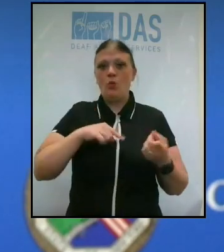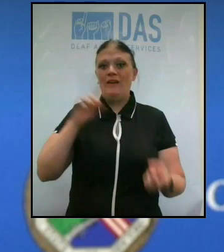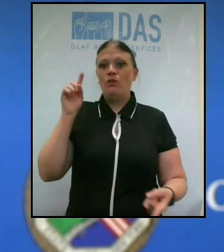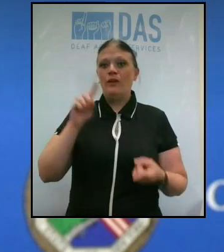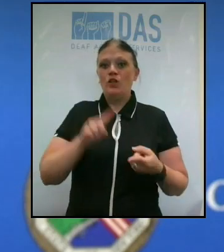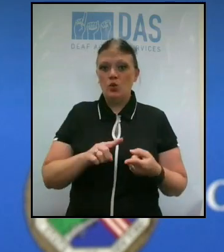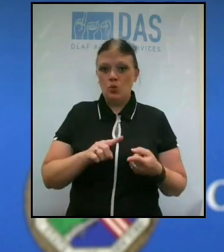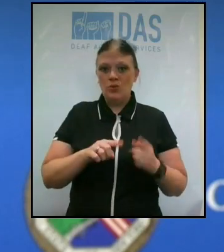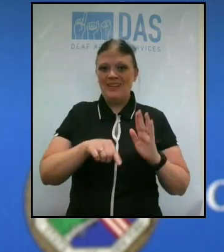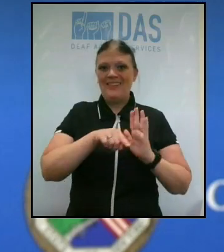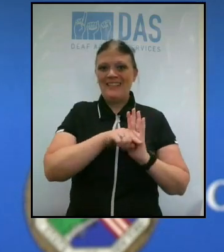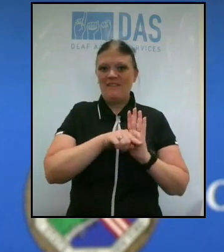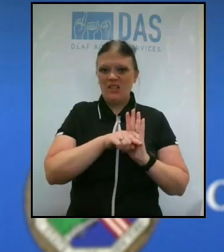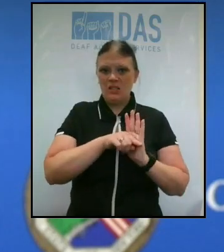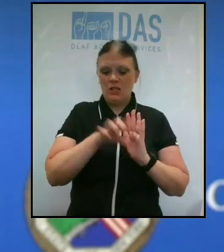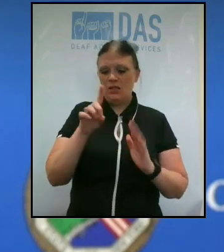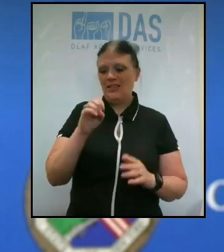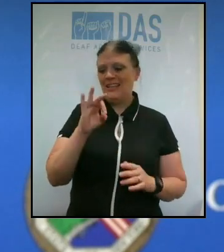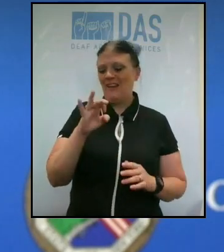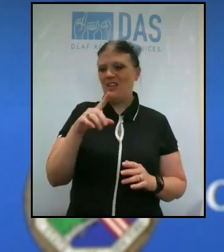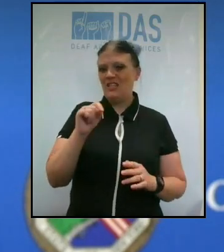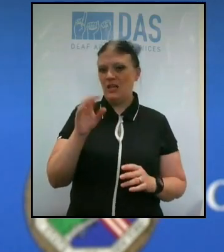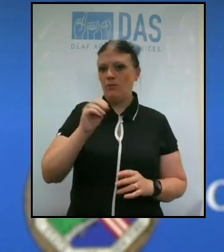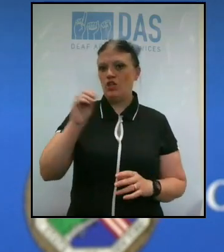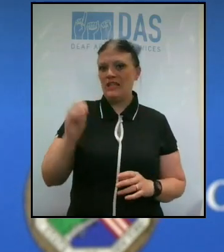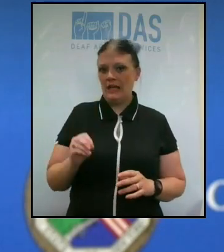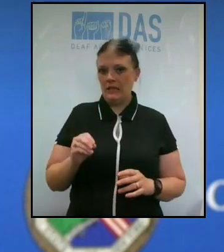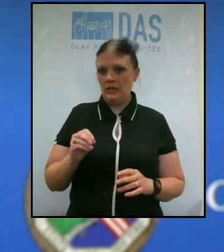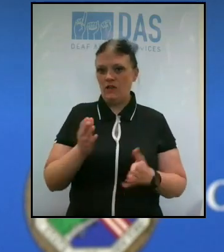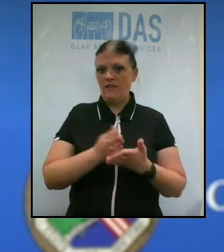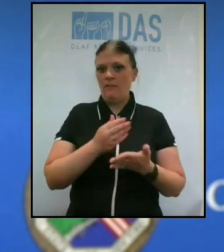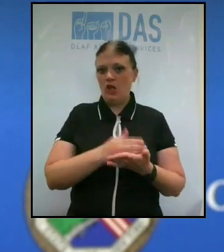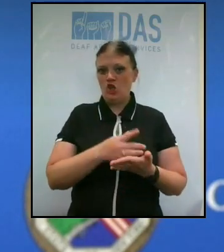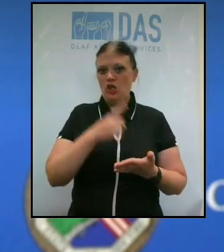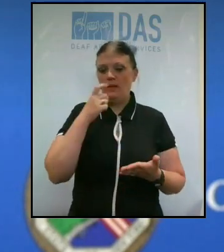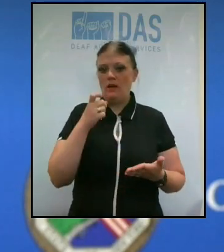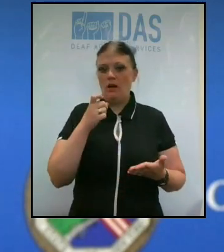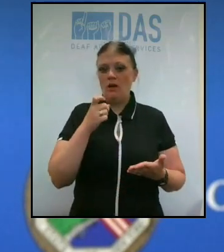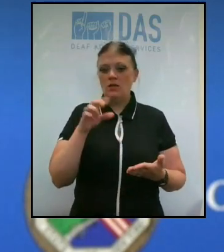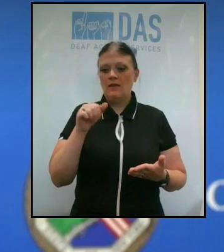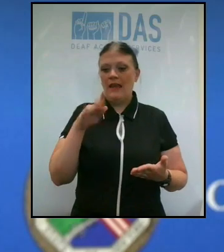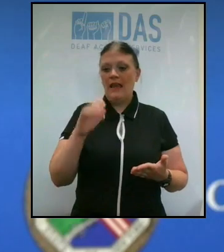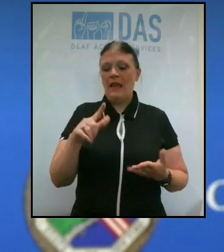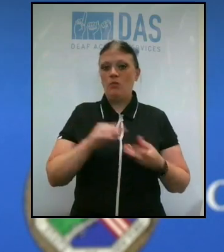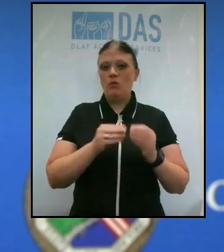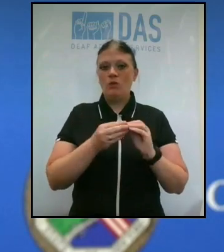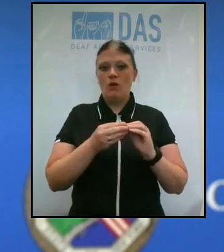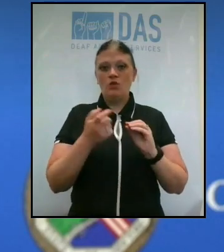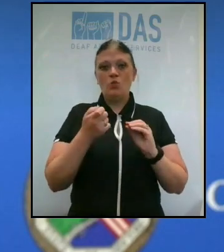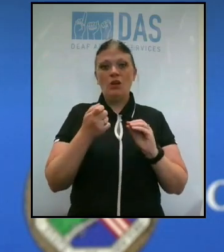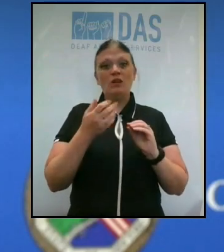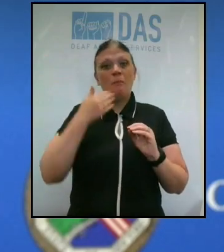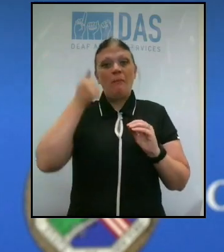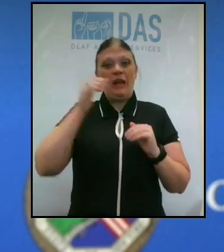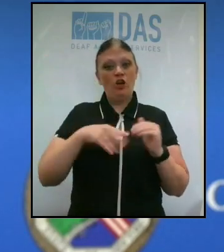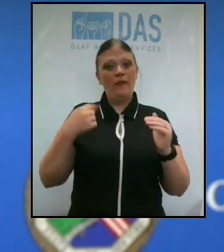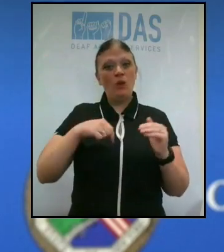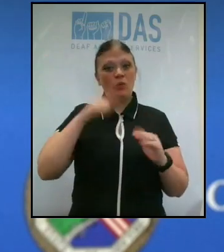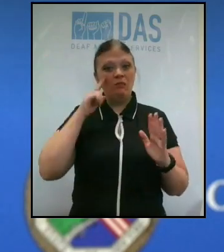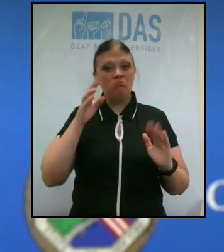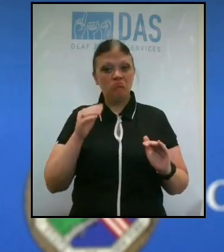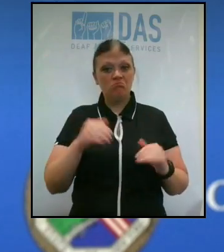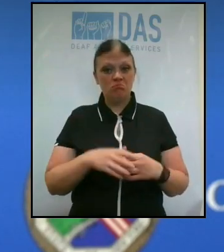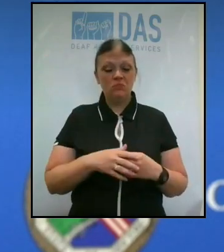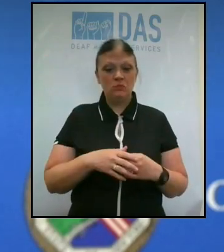the deficit percentage of the budget because our April numbers came in a little better than we thought they were going to be. As I